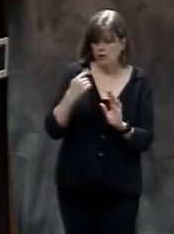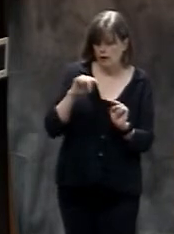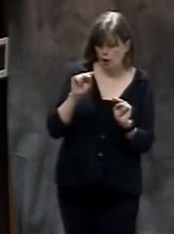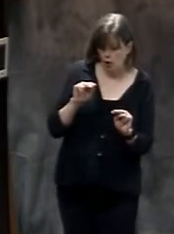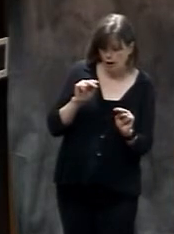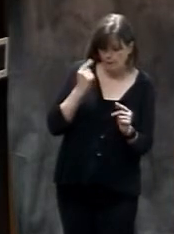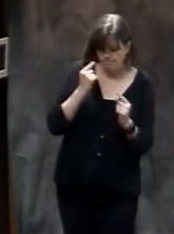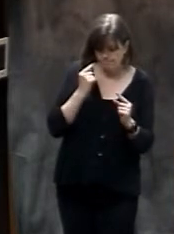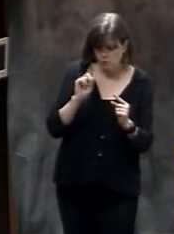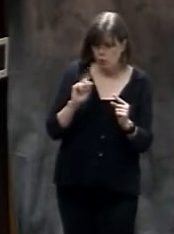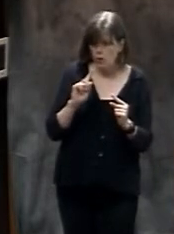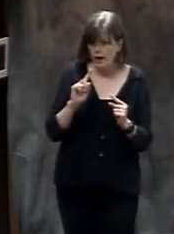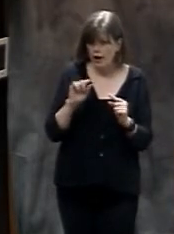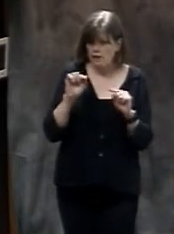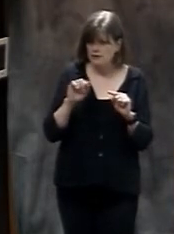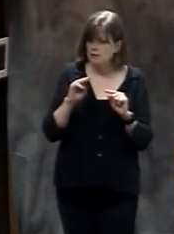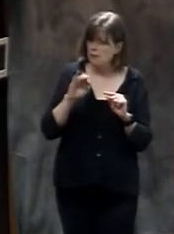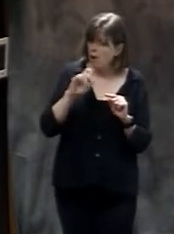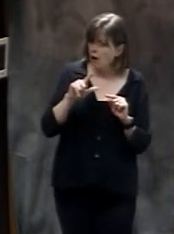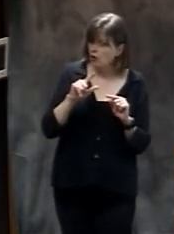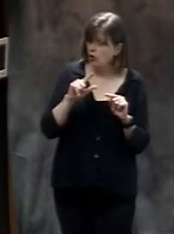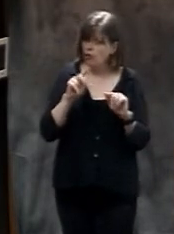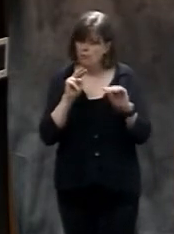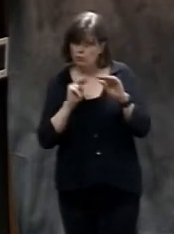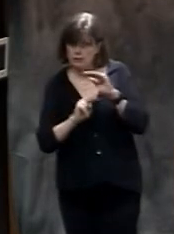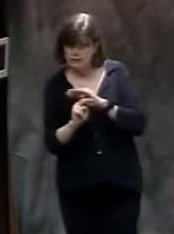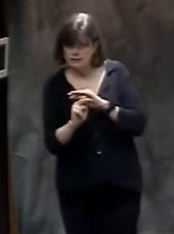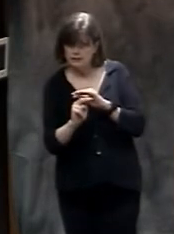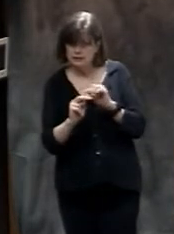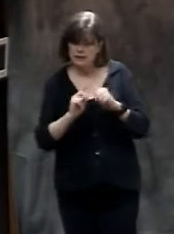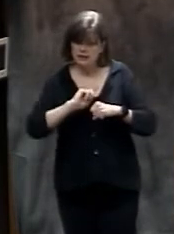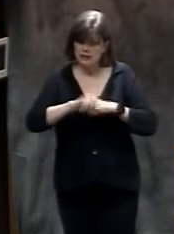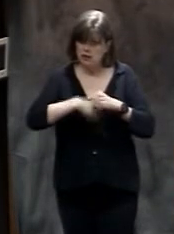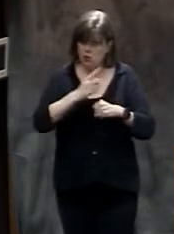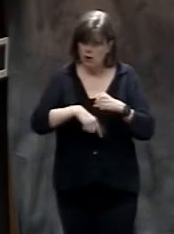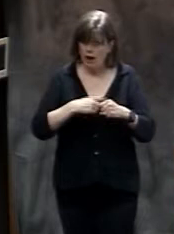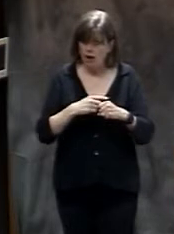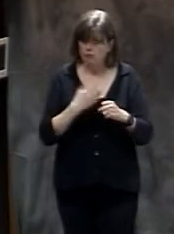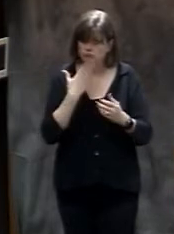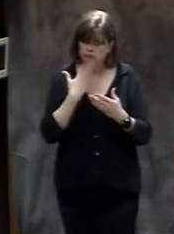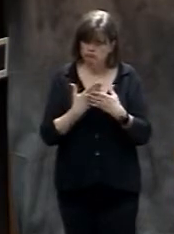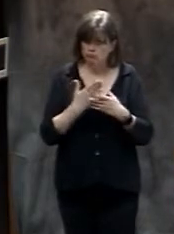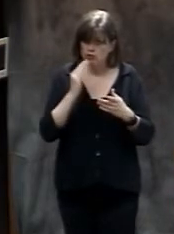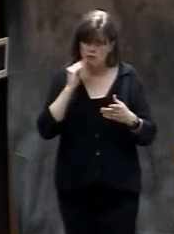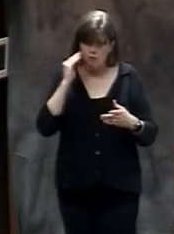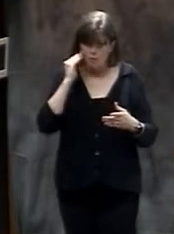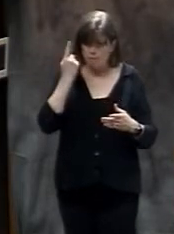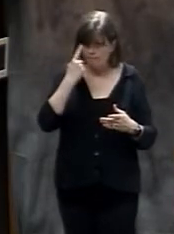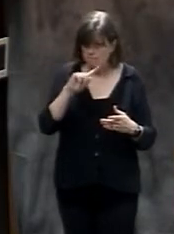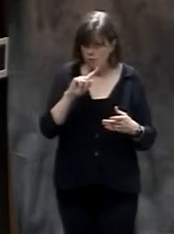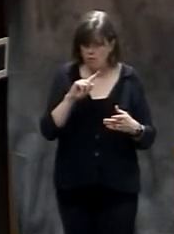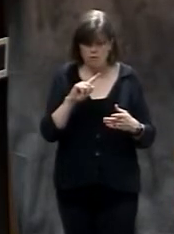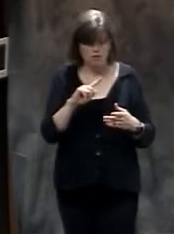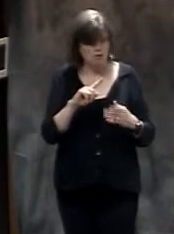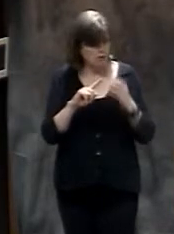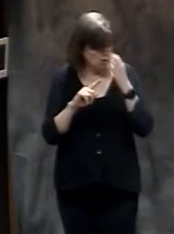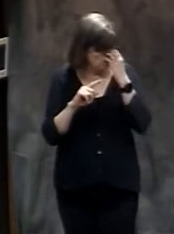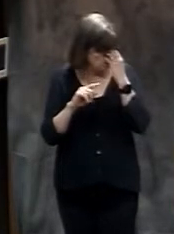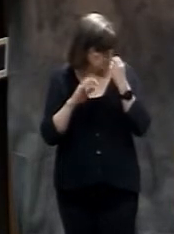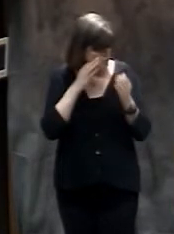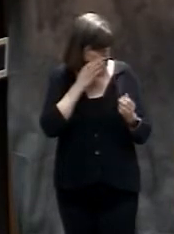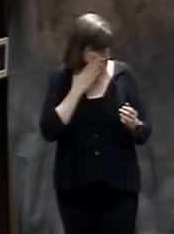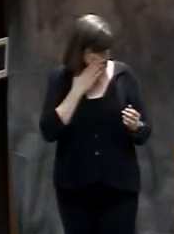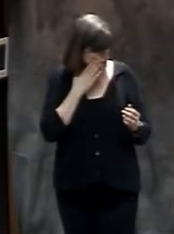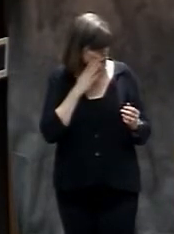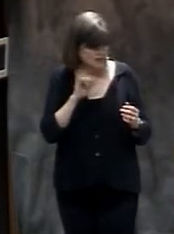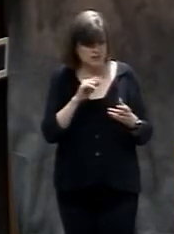of year-round or near year-round mosquito suitability in the U.S., and that's what we're doing here. And these are areas where we